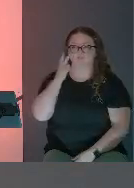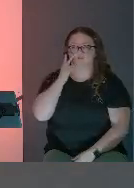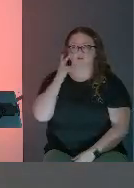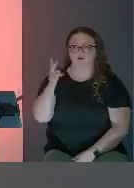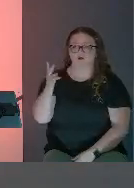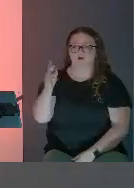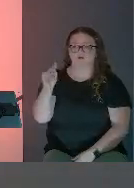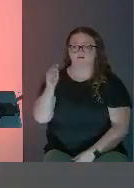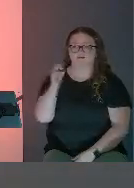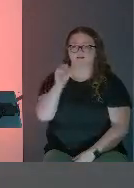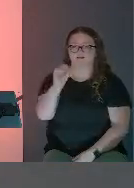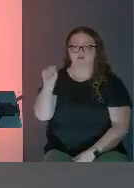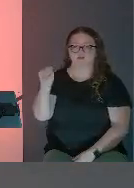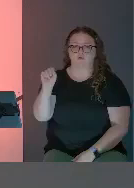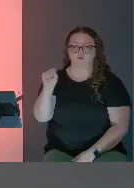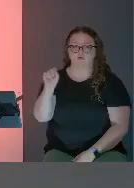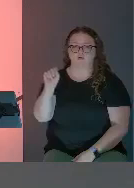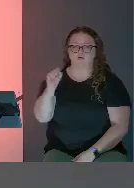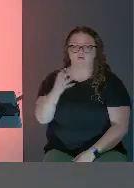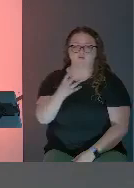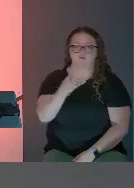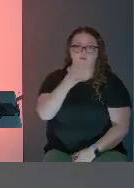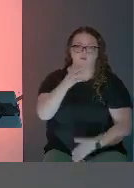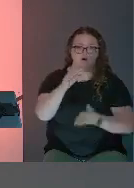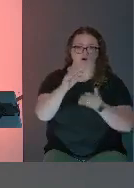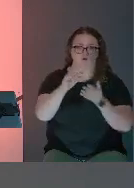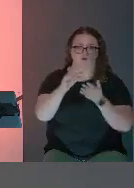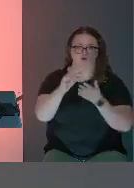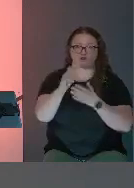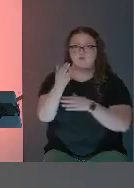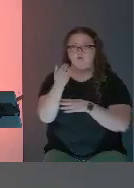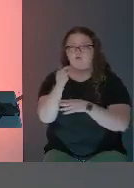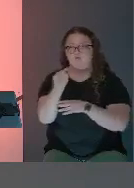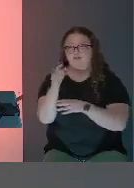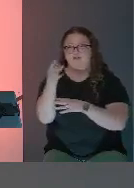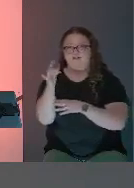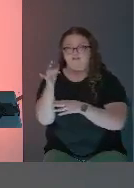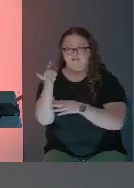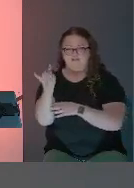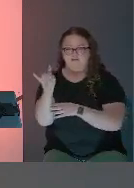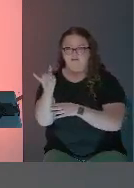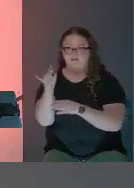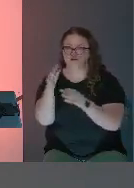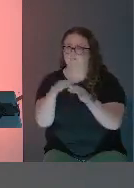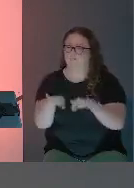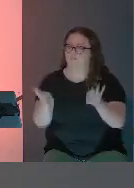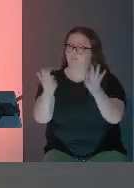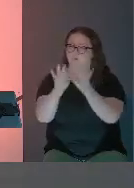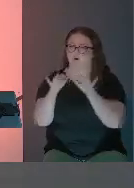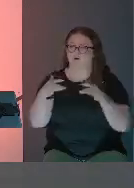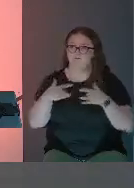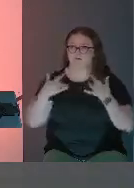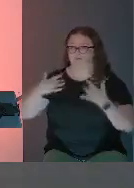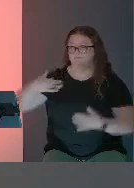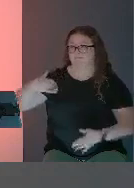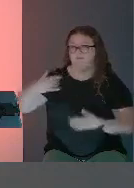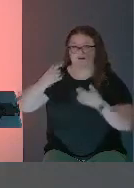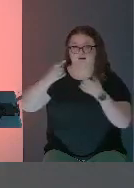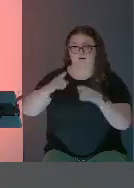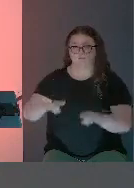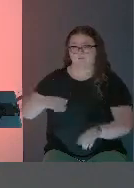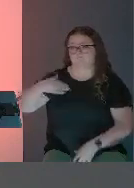chapter 4, verses 13 through 18, that is an intimate event that is yet to happen, that is yet to play